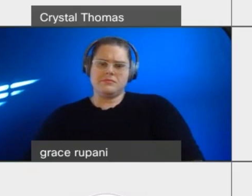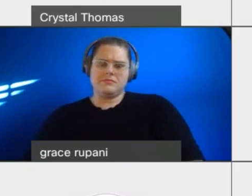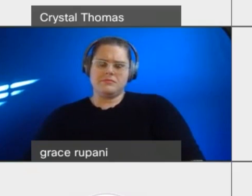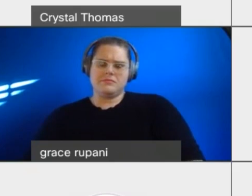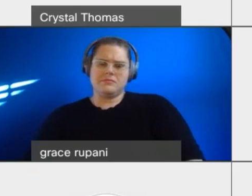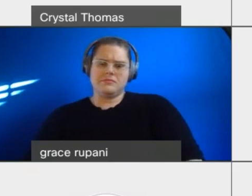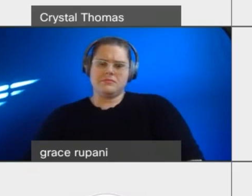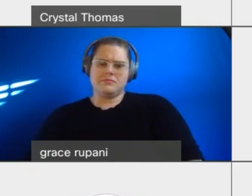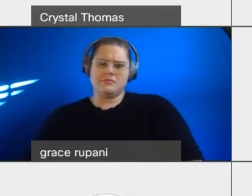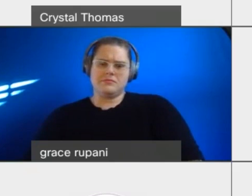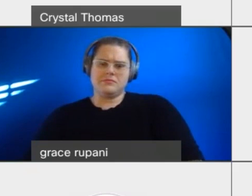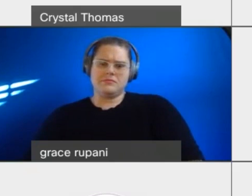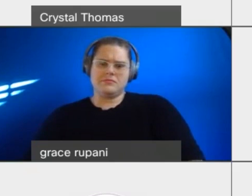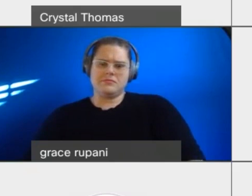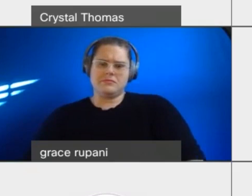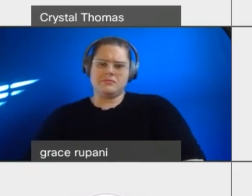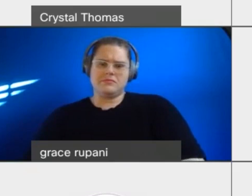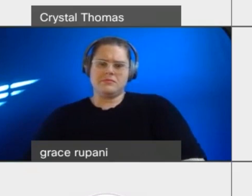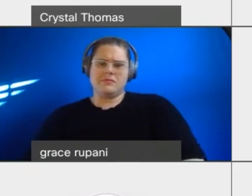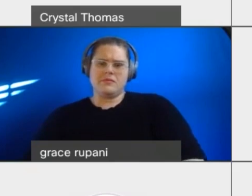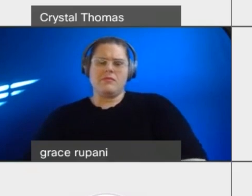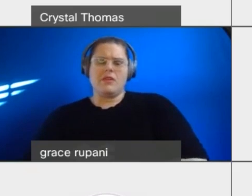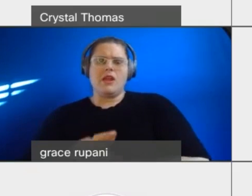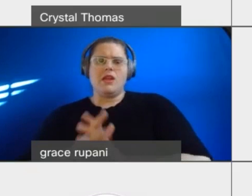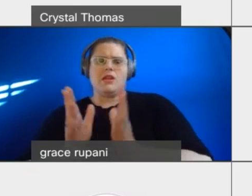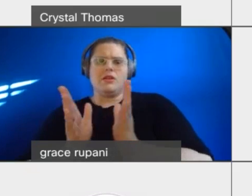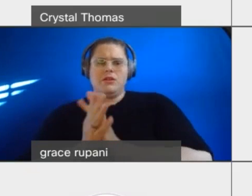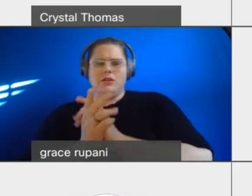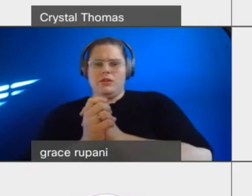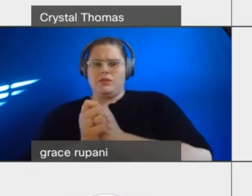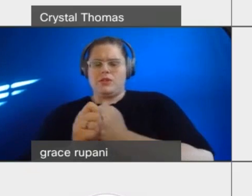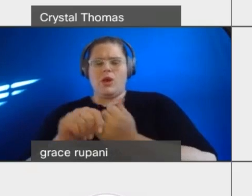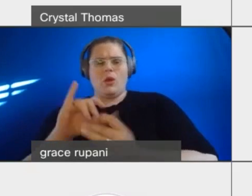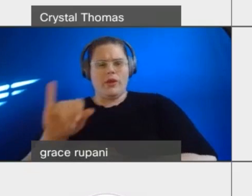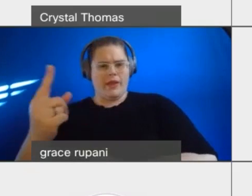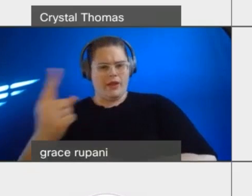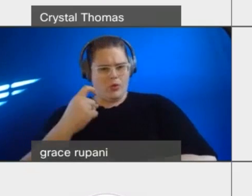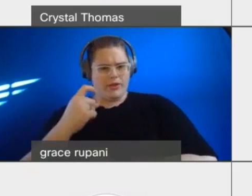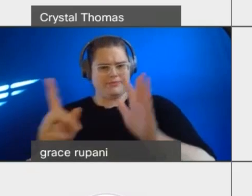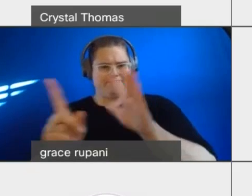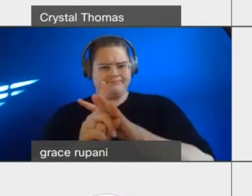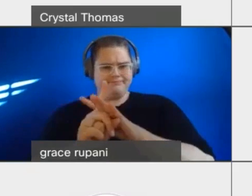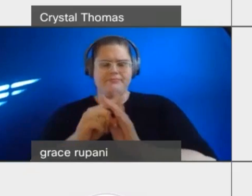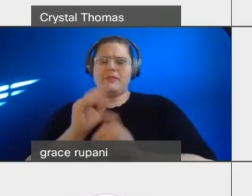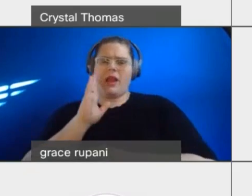So I will defer this question to DC Health. There